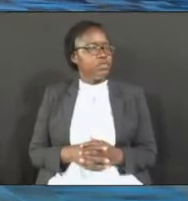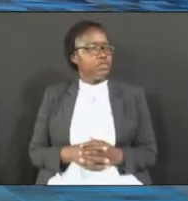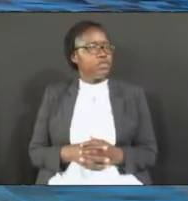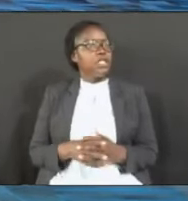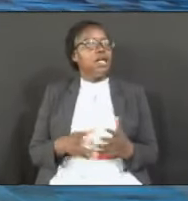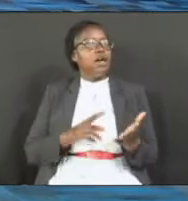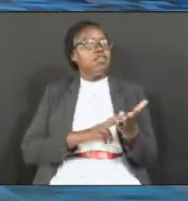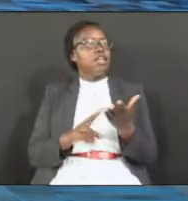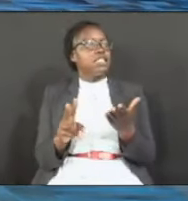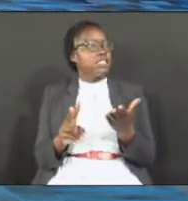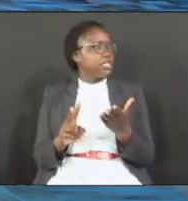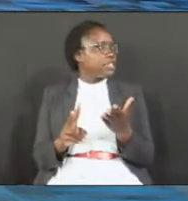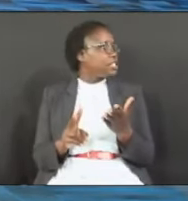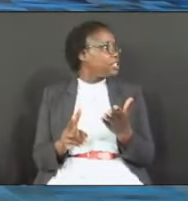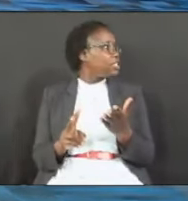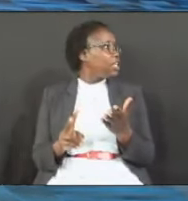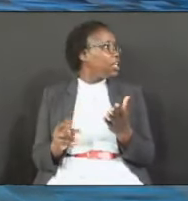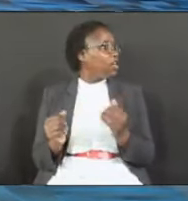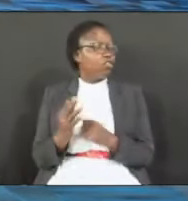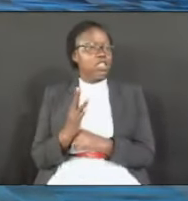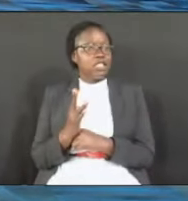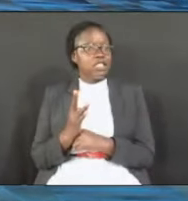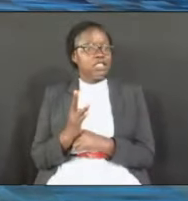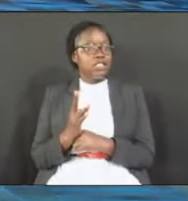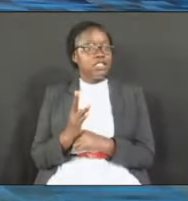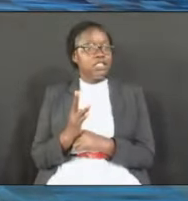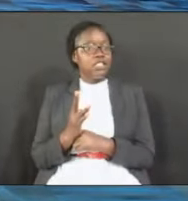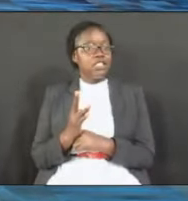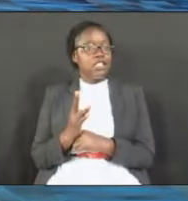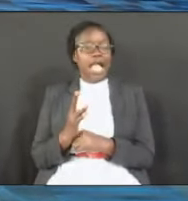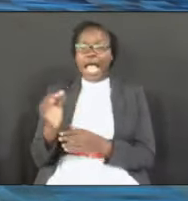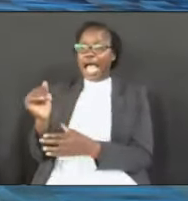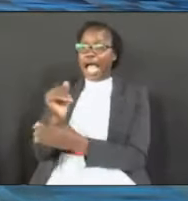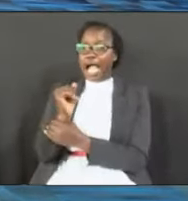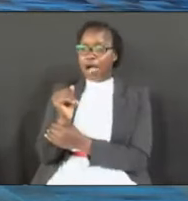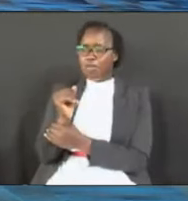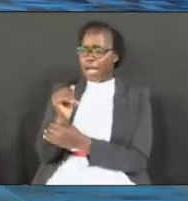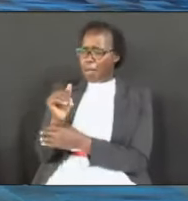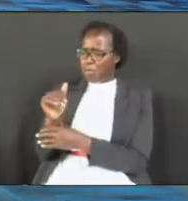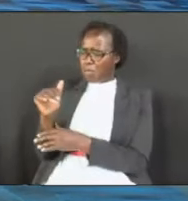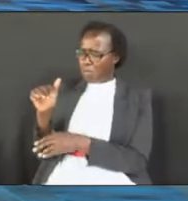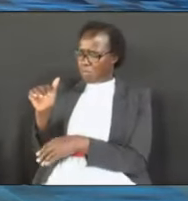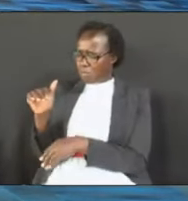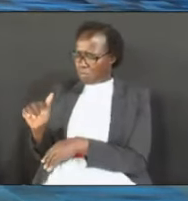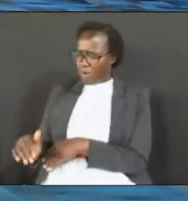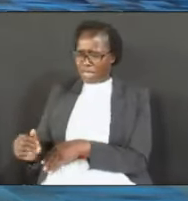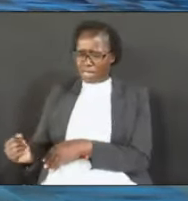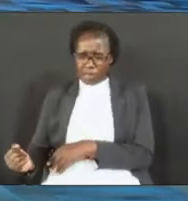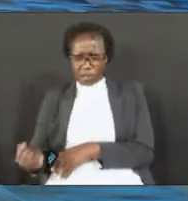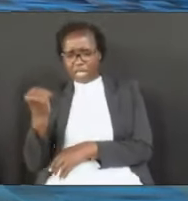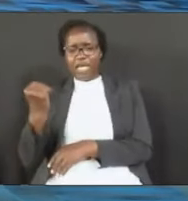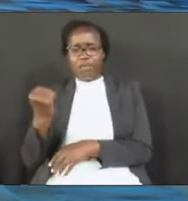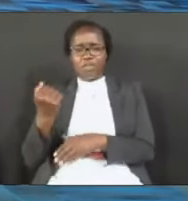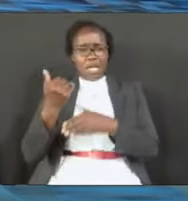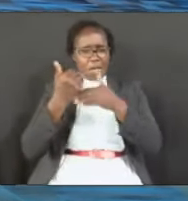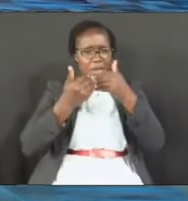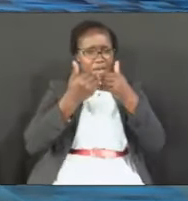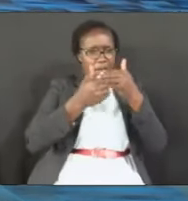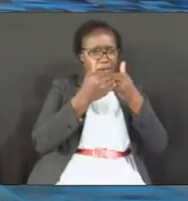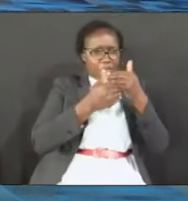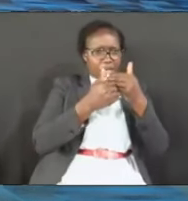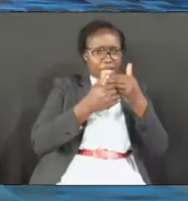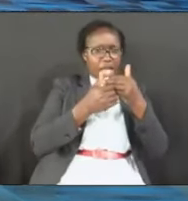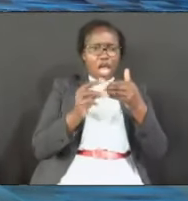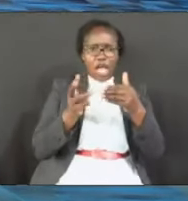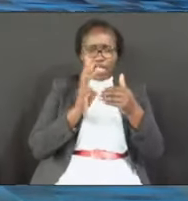number 14. Are you there with me? So Abraham rose early in the morning and took bread and a skin of